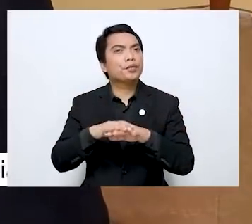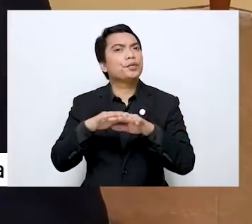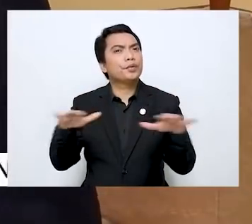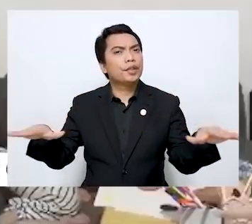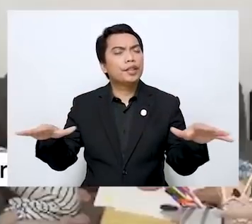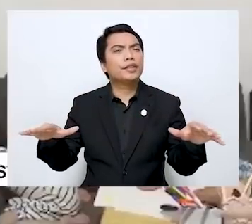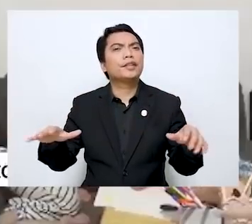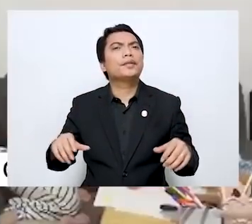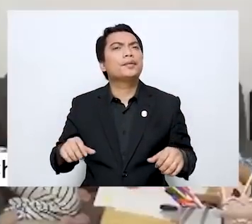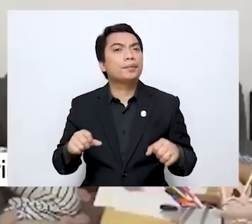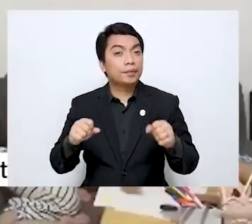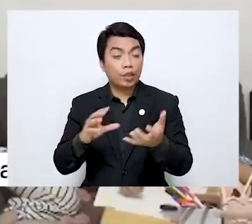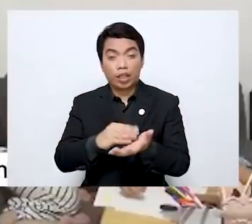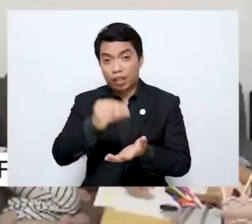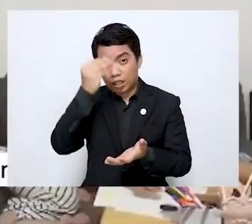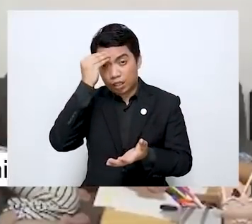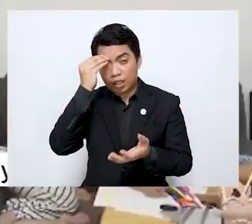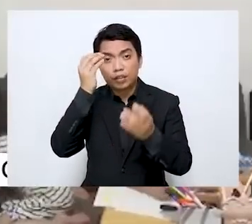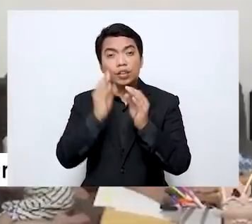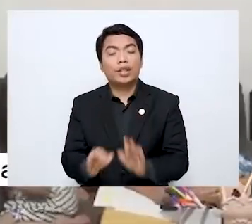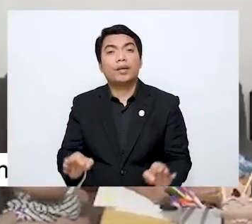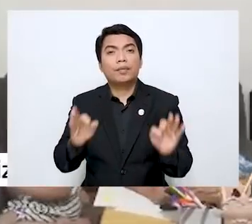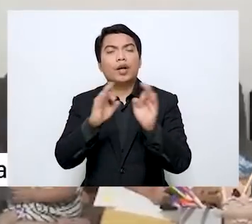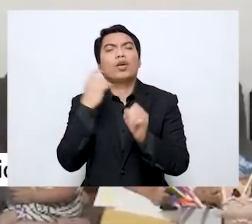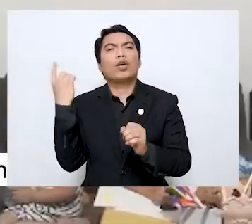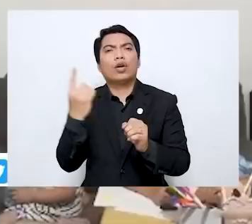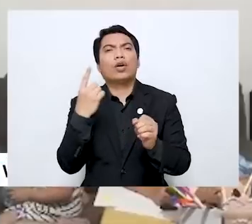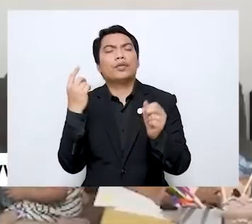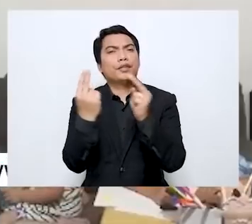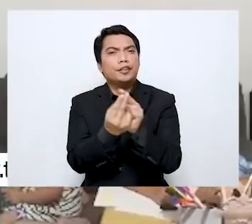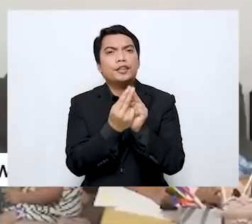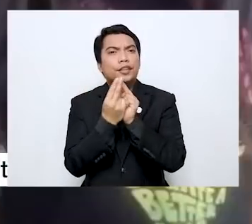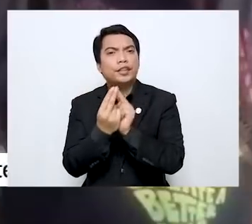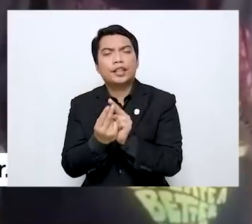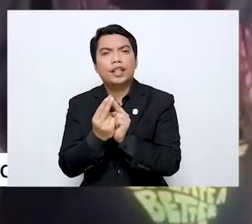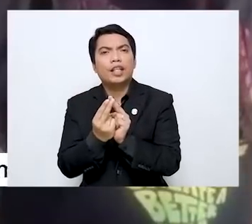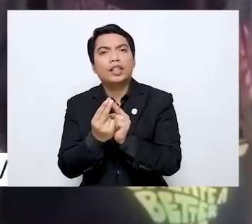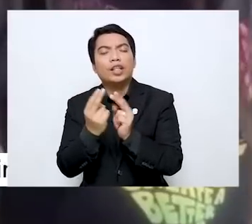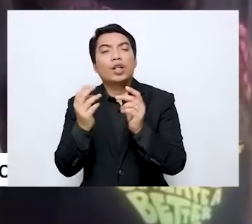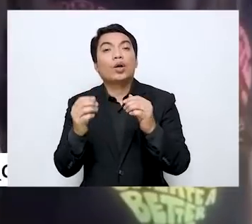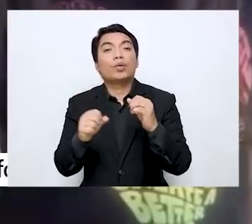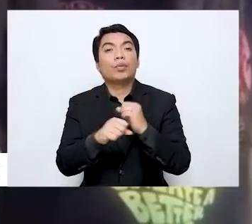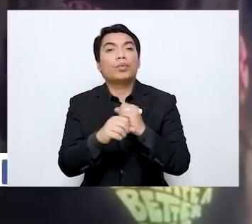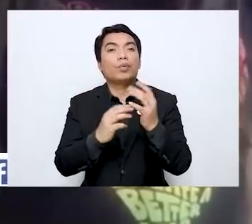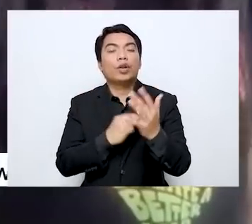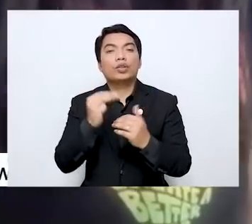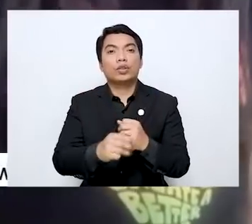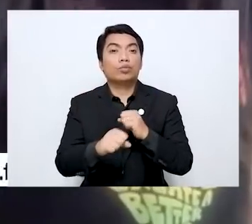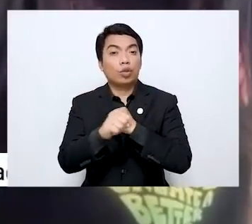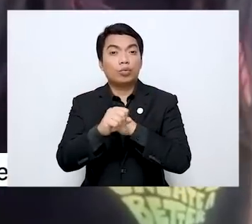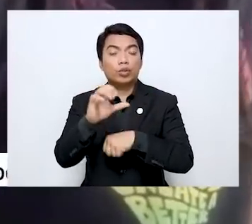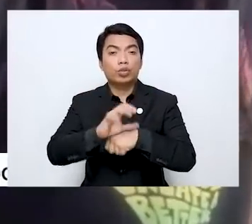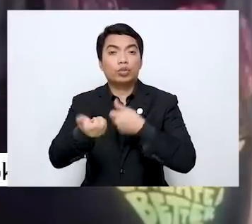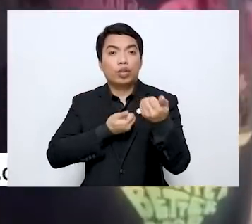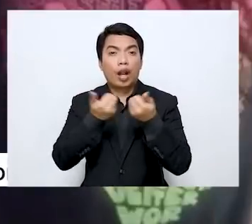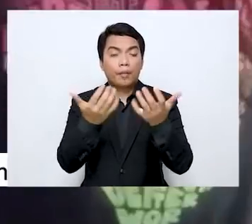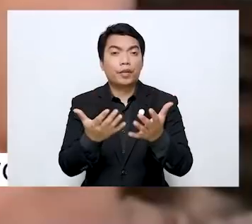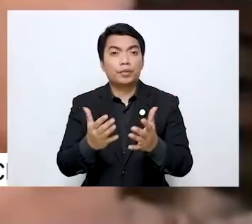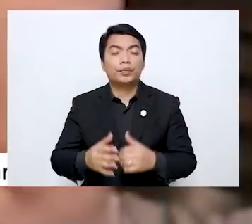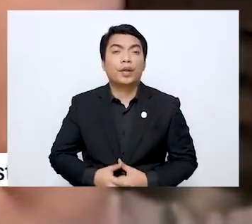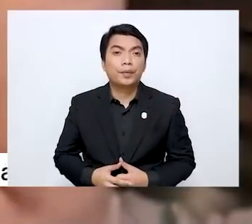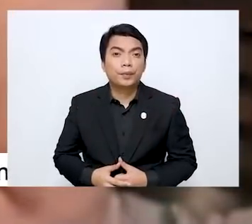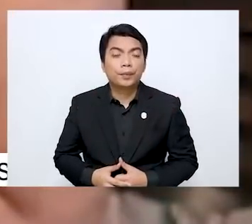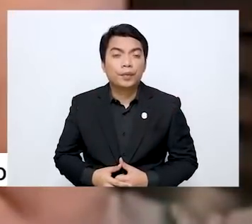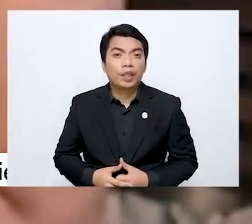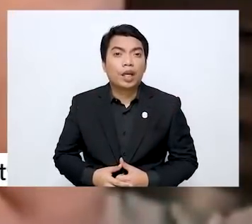are able to learn the importance of always uniting with the projects launched by the church administration. And in this